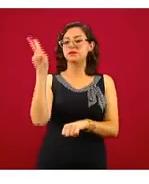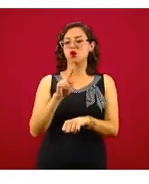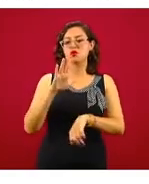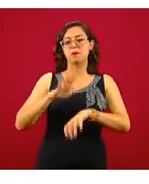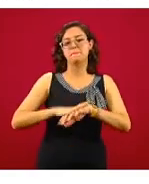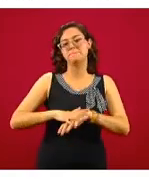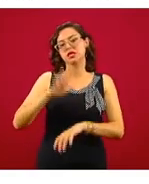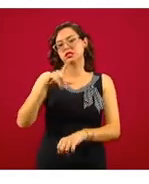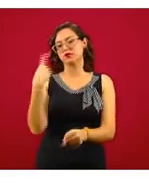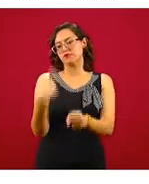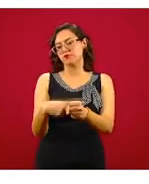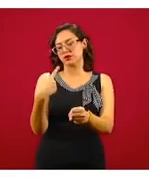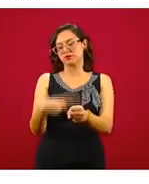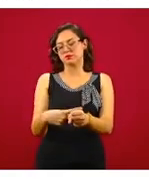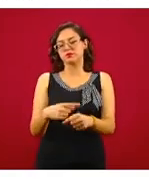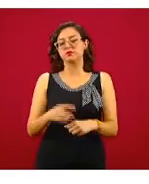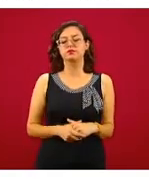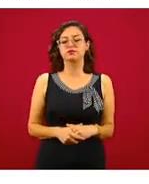states.